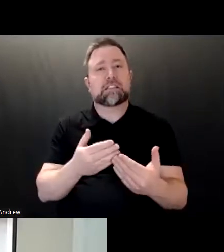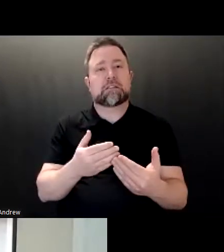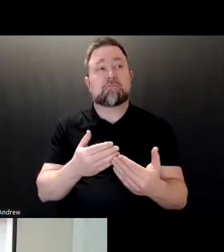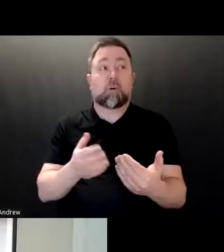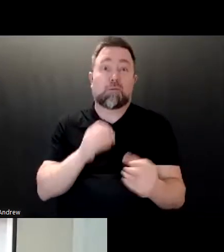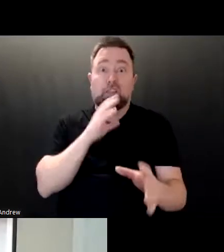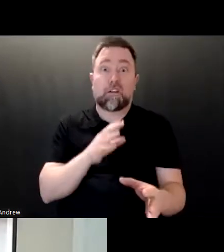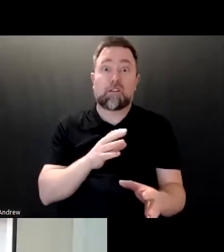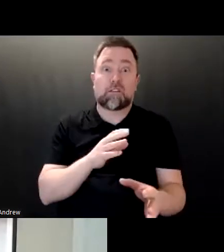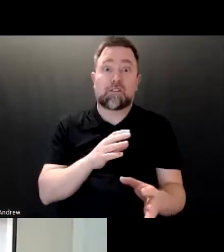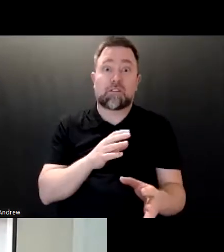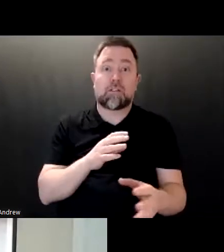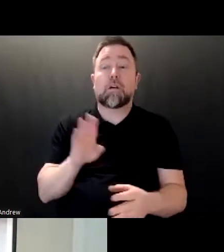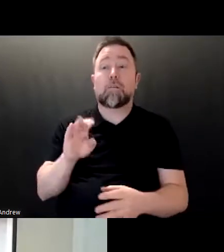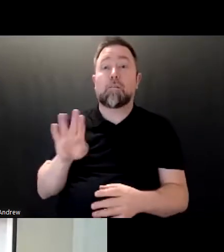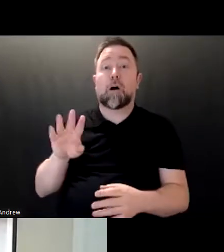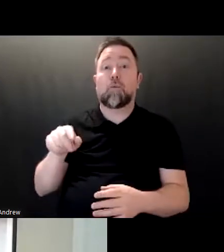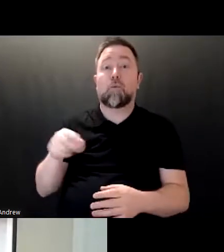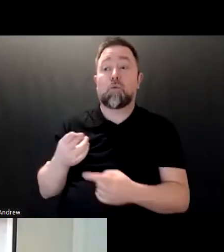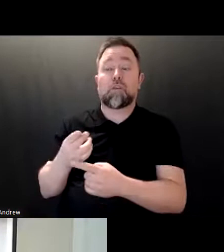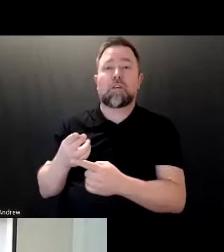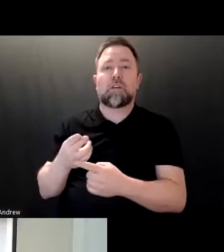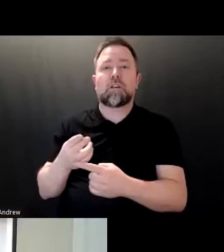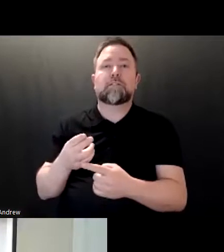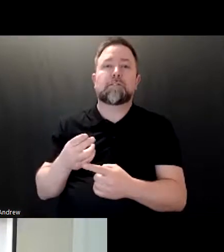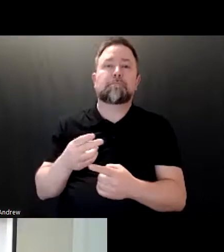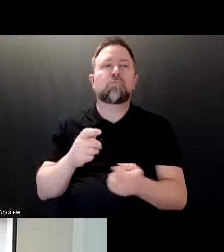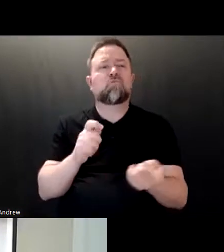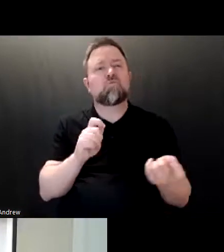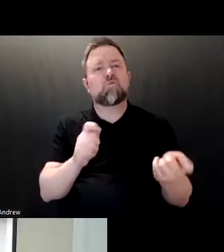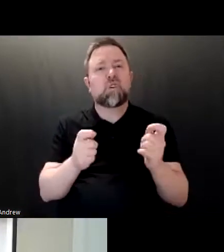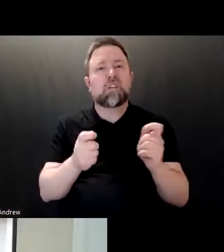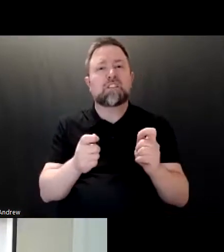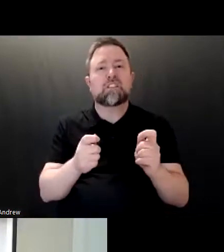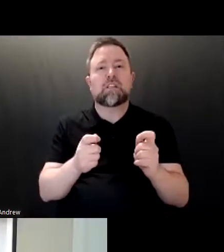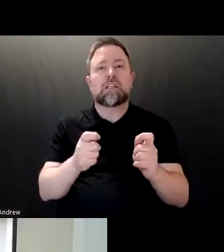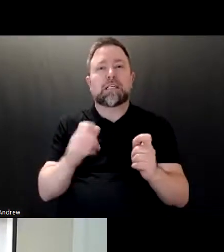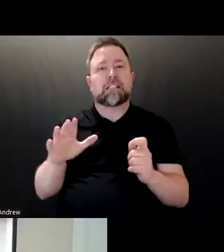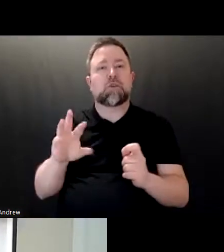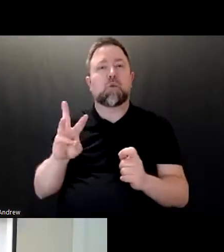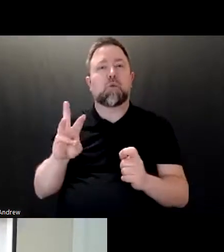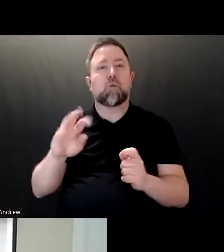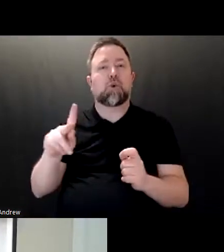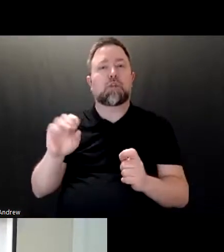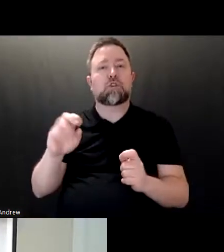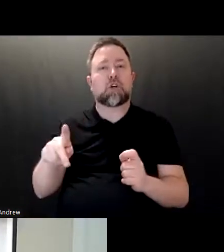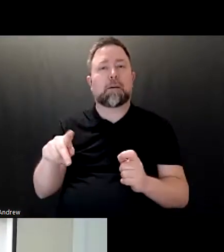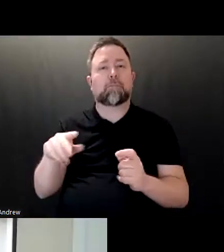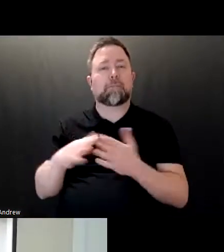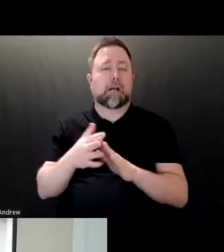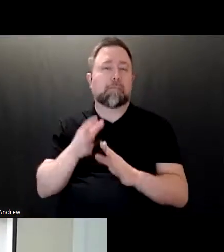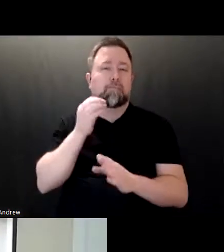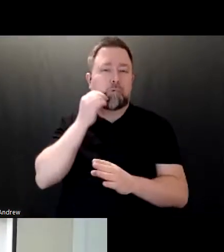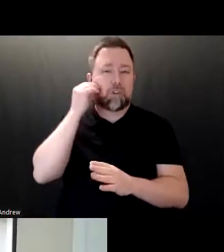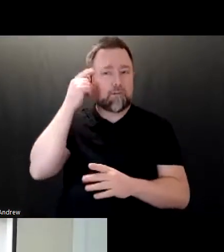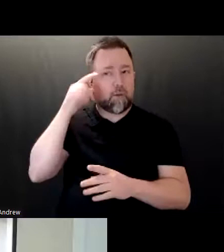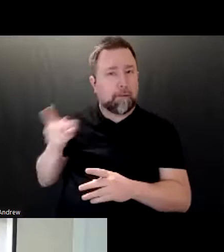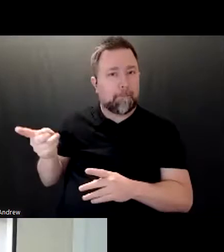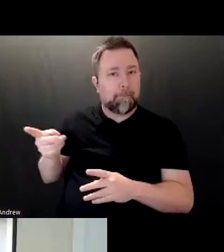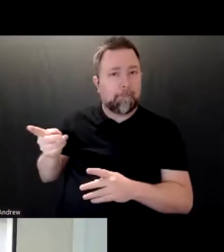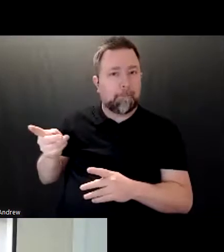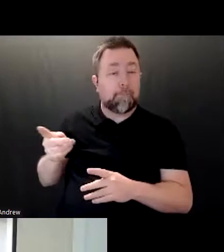etched glass. We also have done for a number of years a high school printmaking competition.